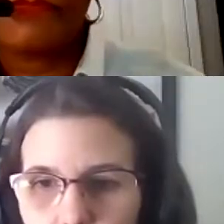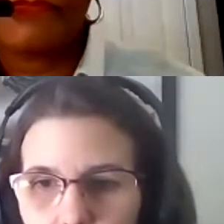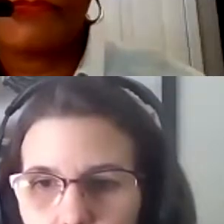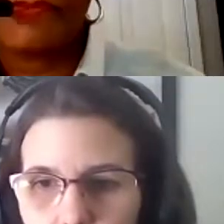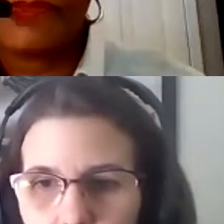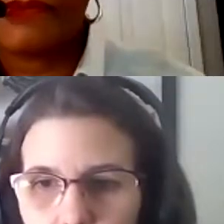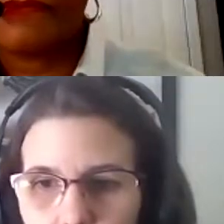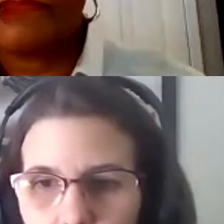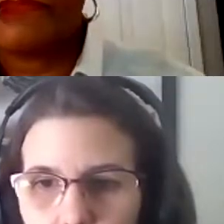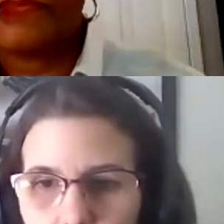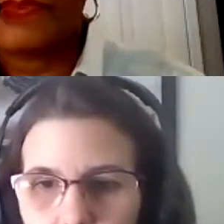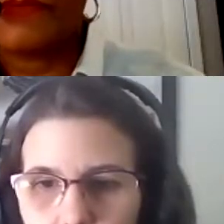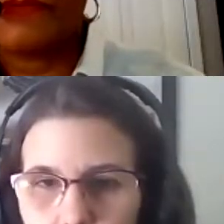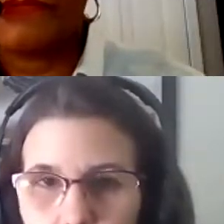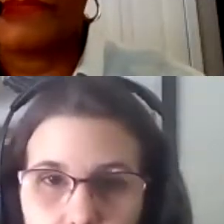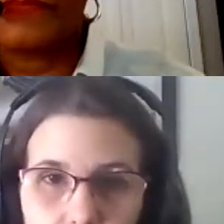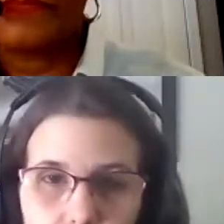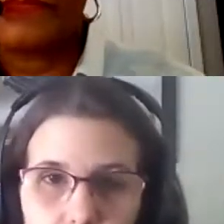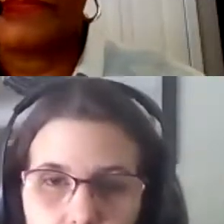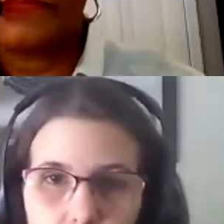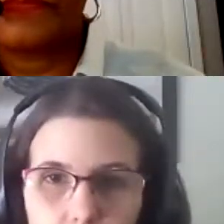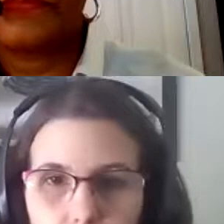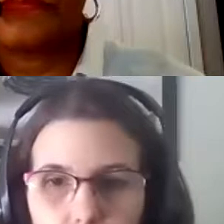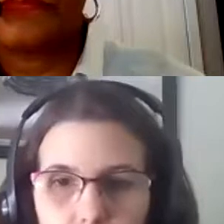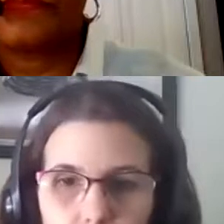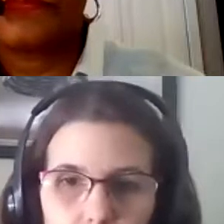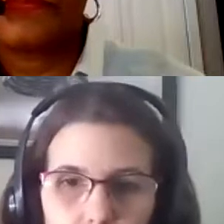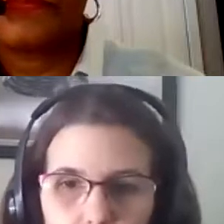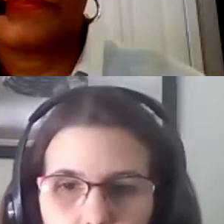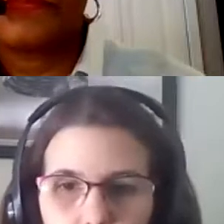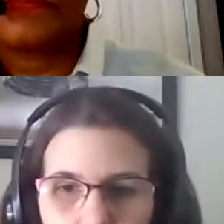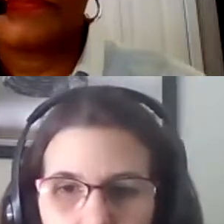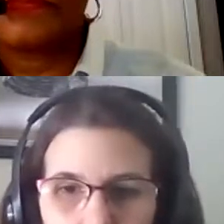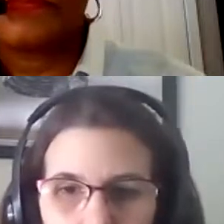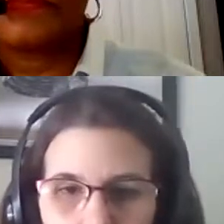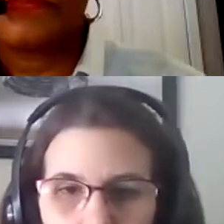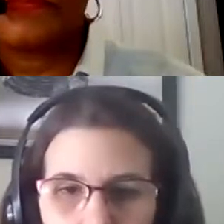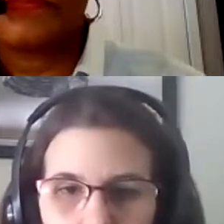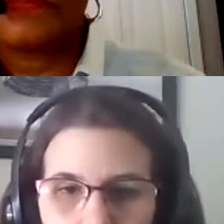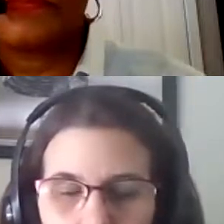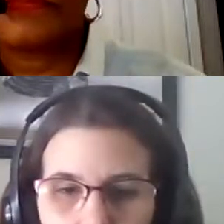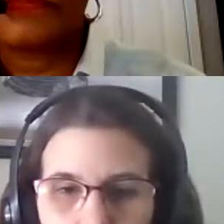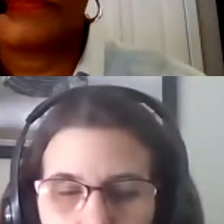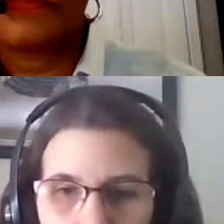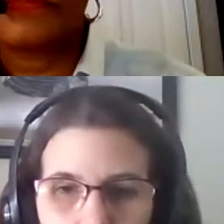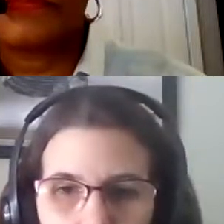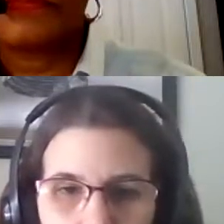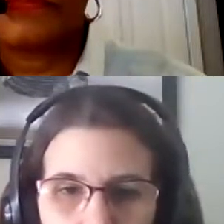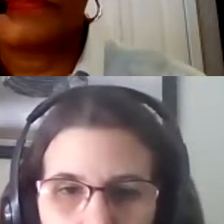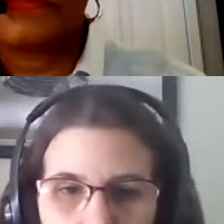question is addressed, or how you can whatever recommendation that you are speaking of, that we can help you maybe